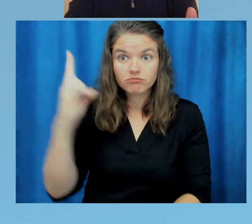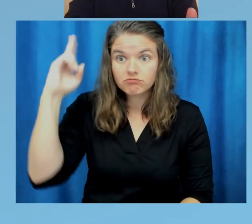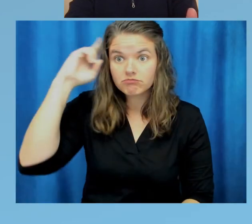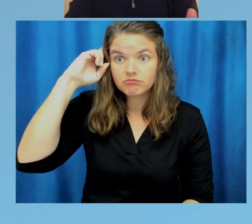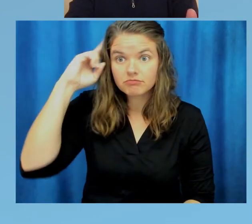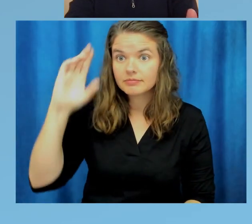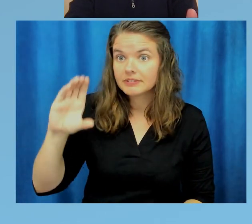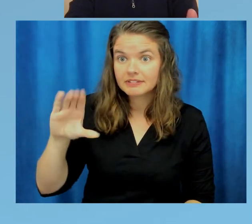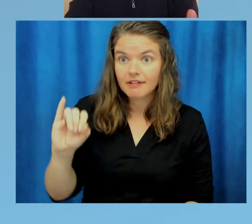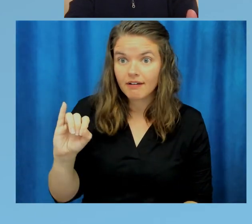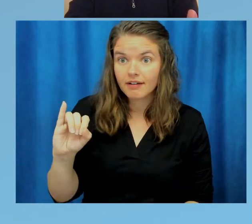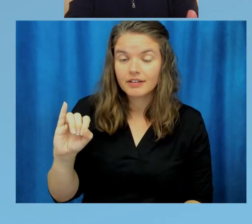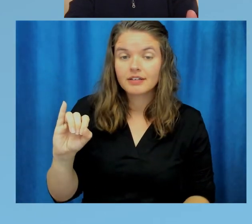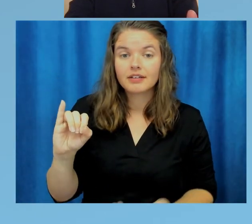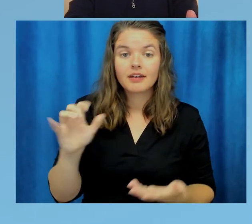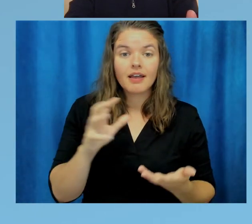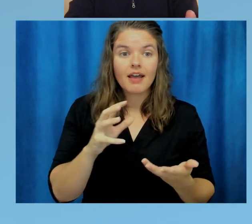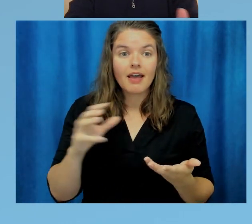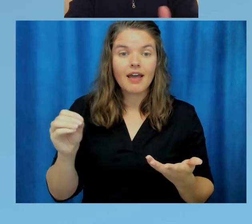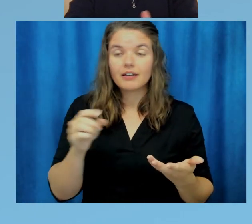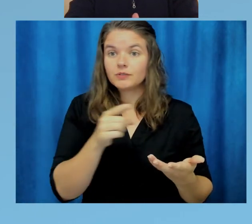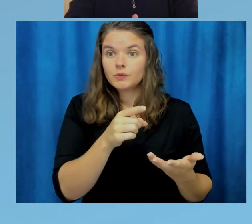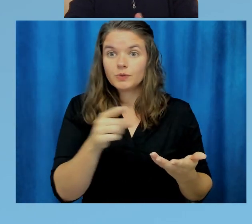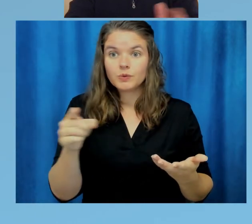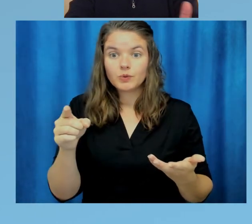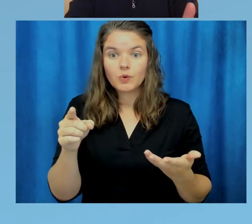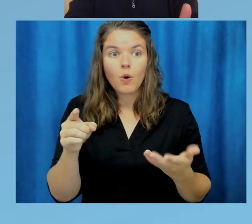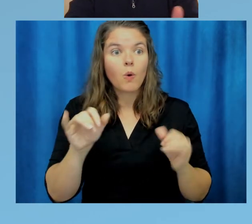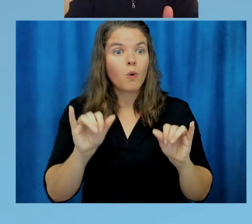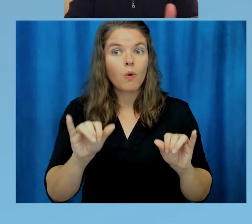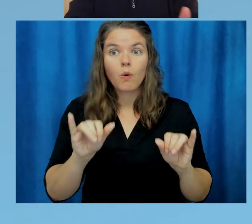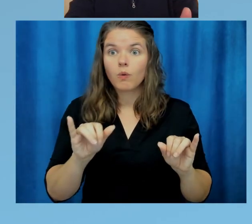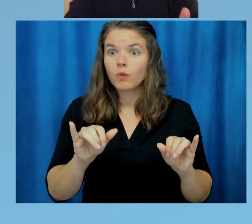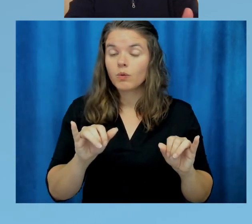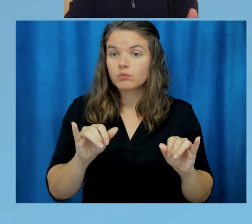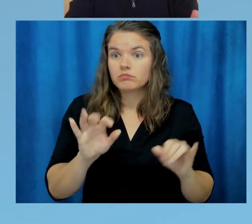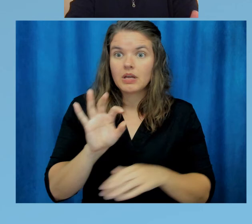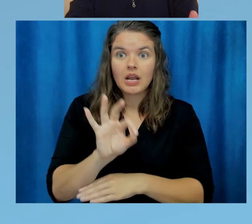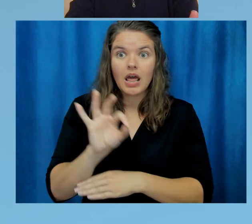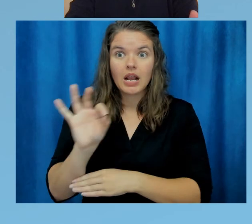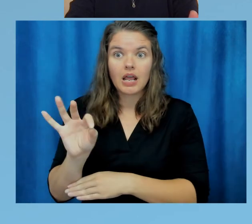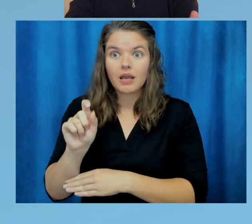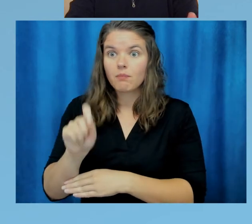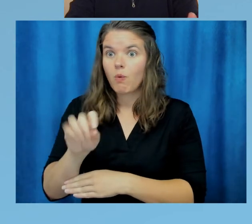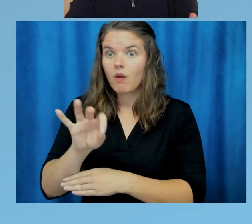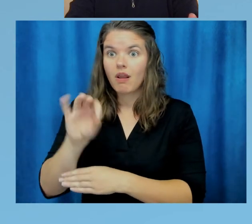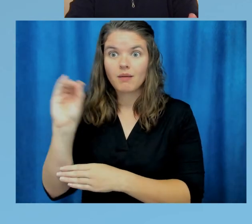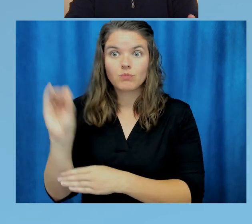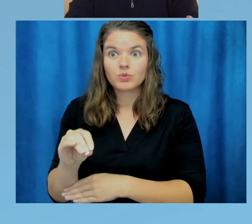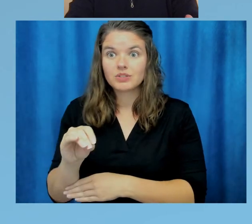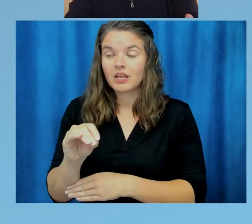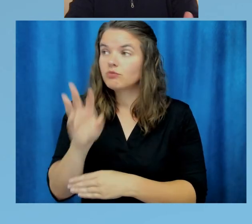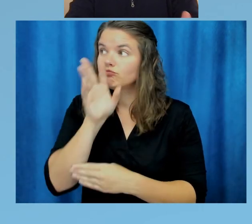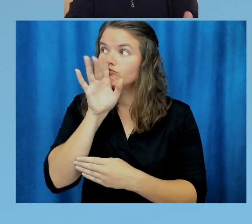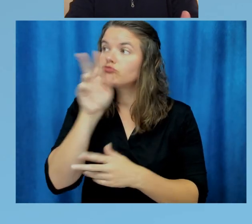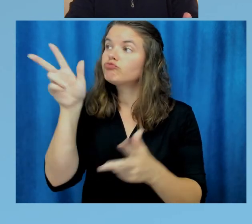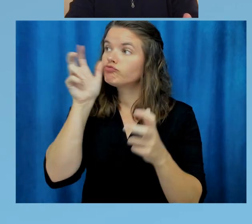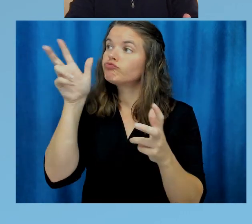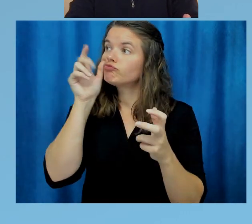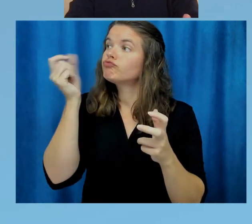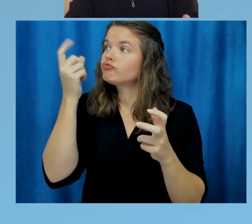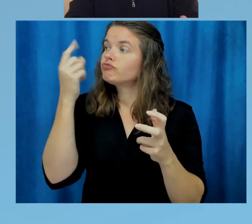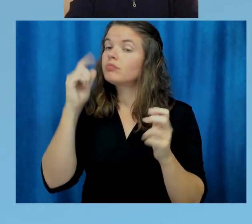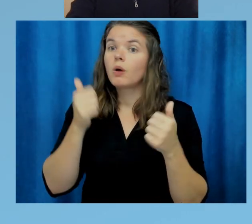they're using a CI, and you find that they got like 99.9% of what was being